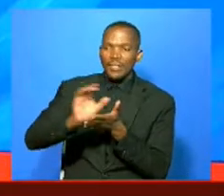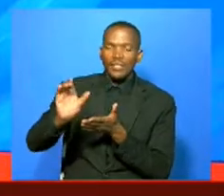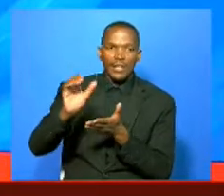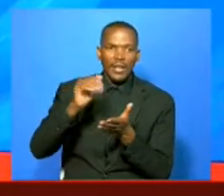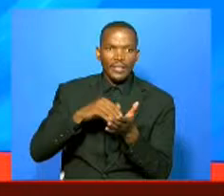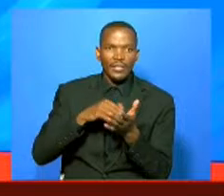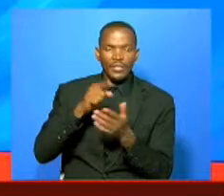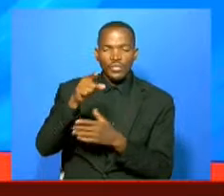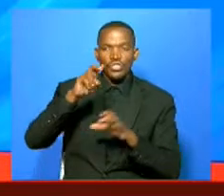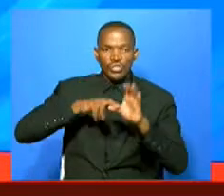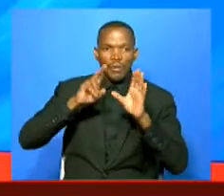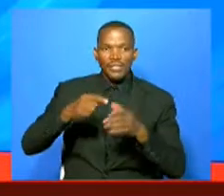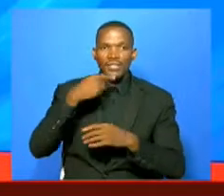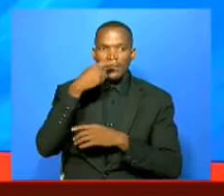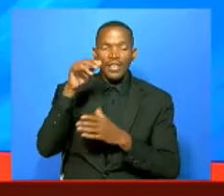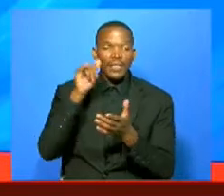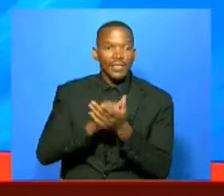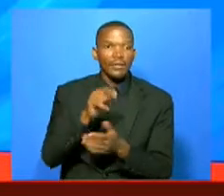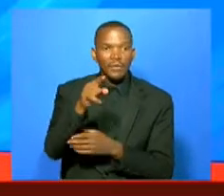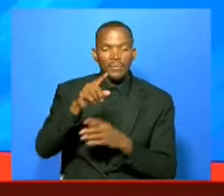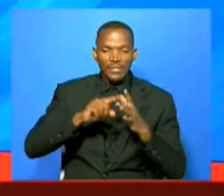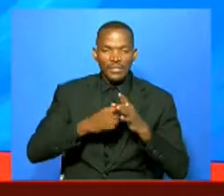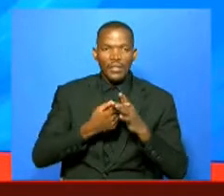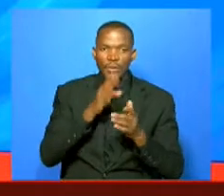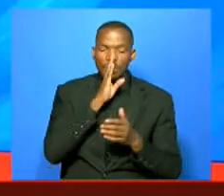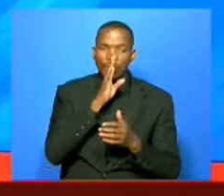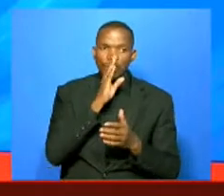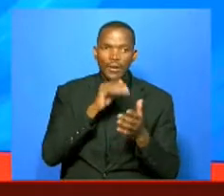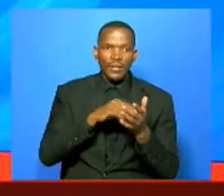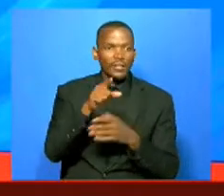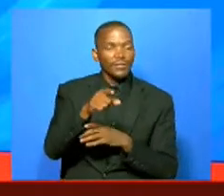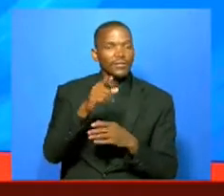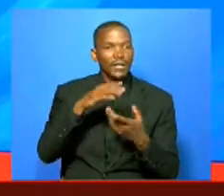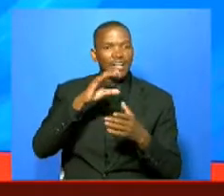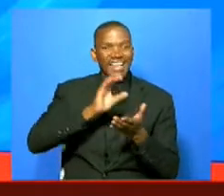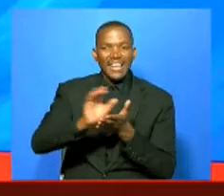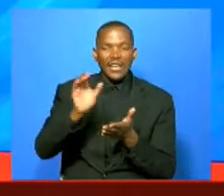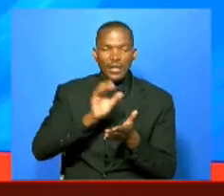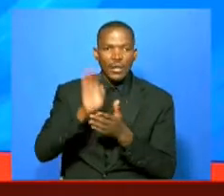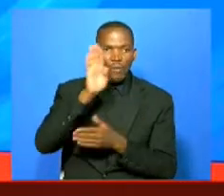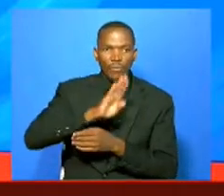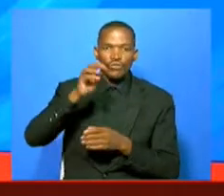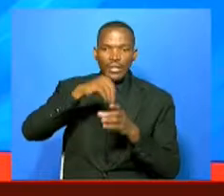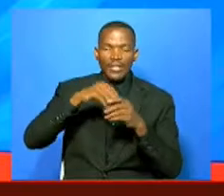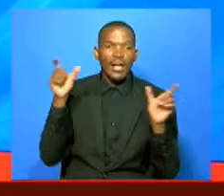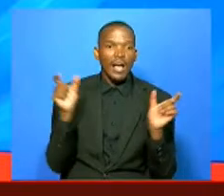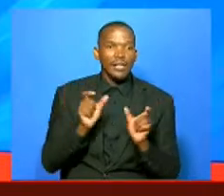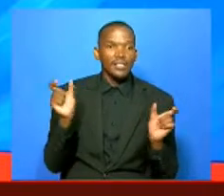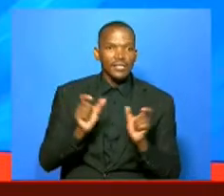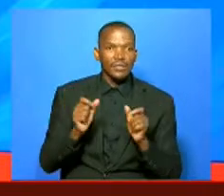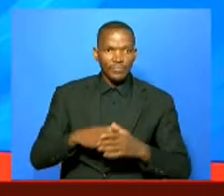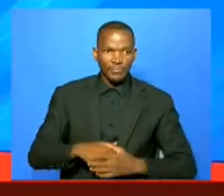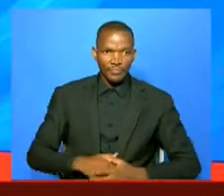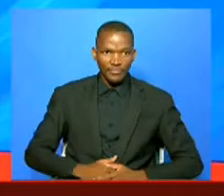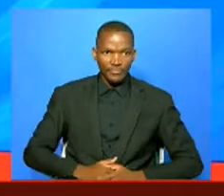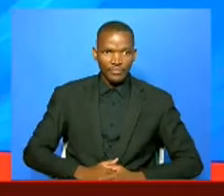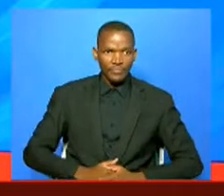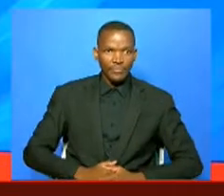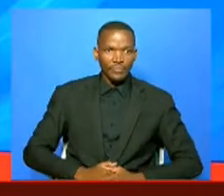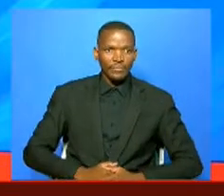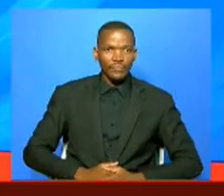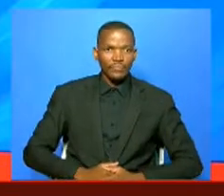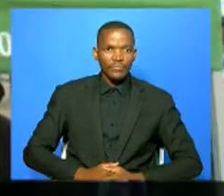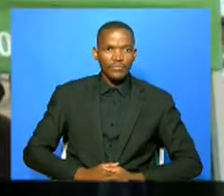phepha modulasetilo o buile se jaaka ba ne ba simolodisa semmuso letsatsi la clean botswana campaign kwa gantsi le se go mokgwaitse o go rora ke ditsepego